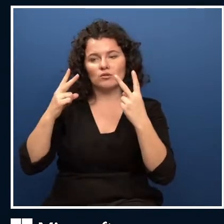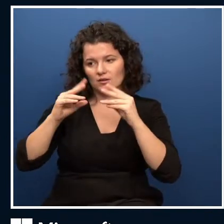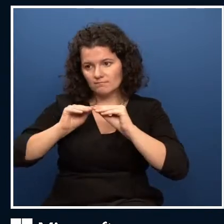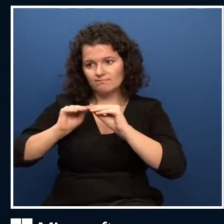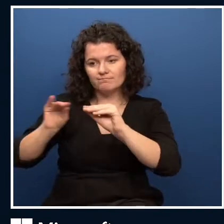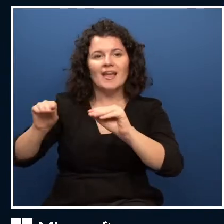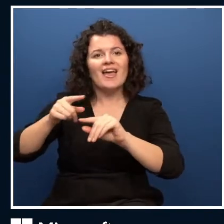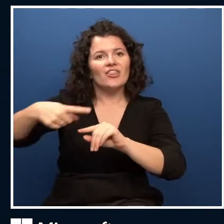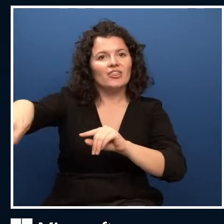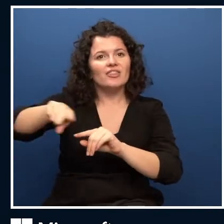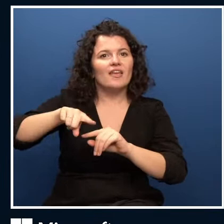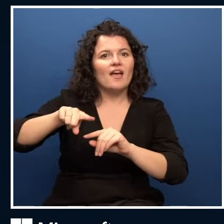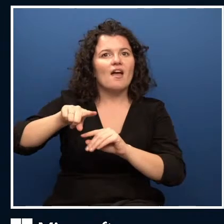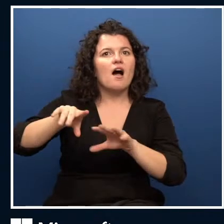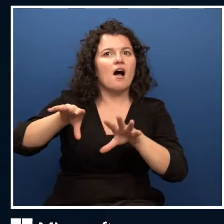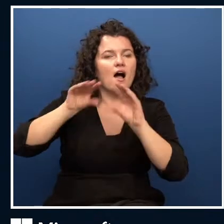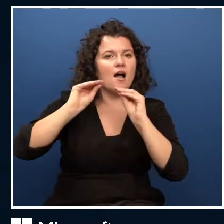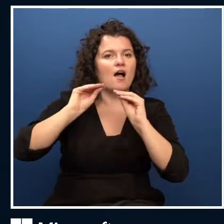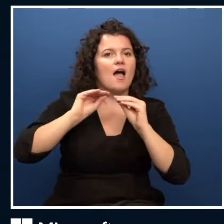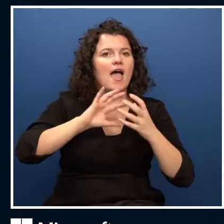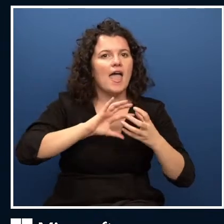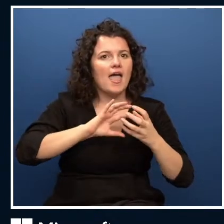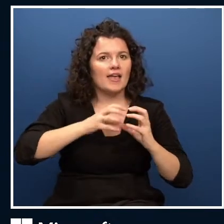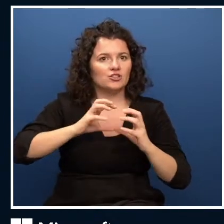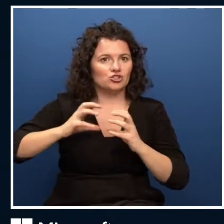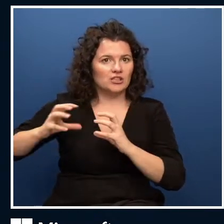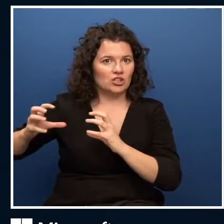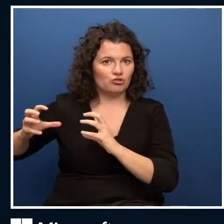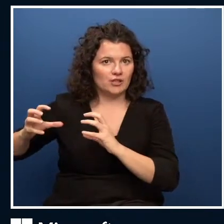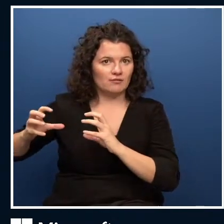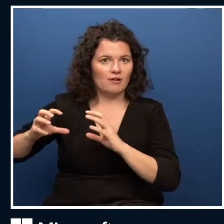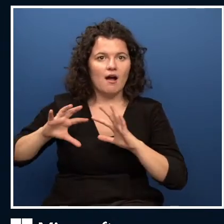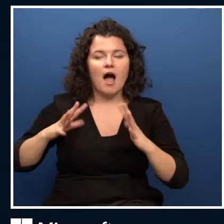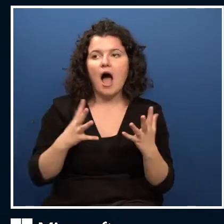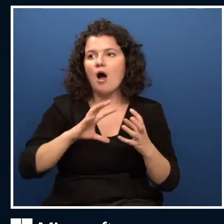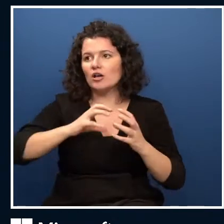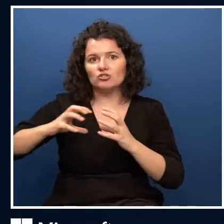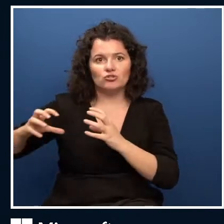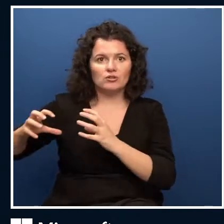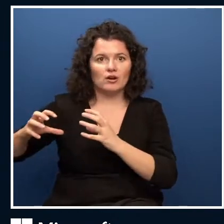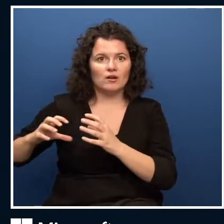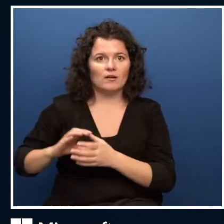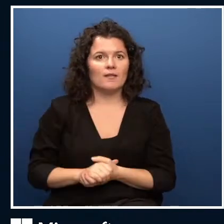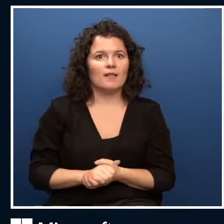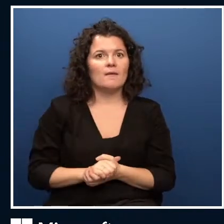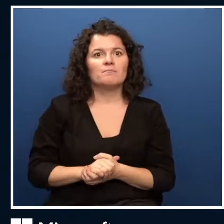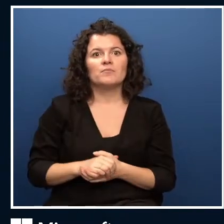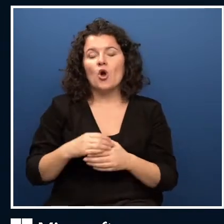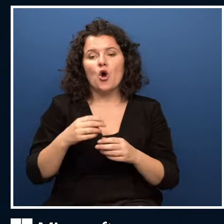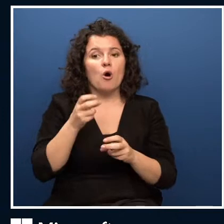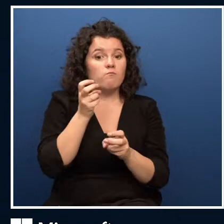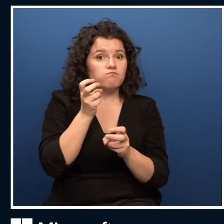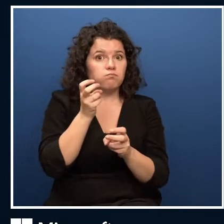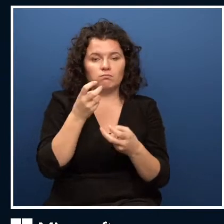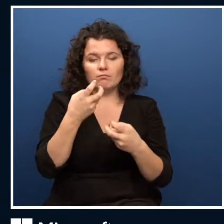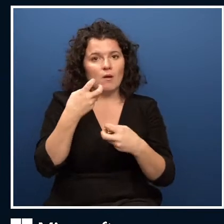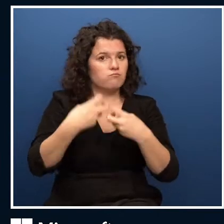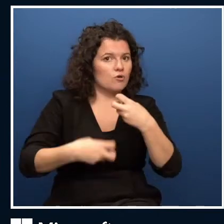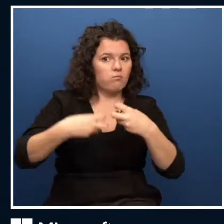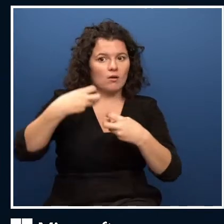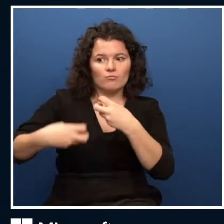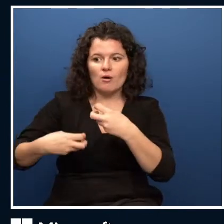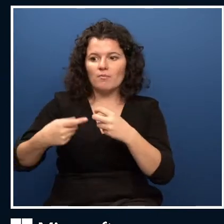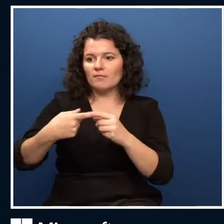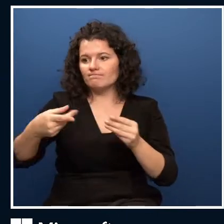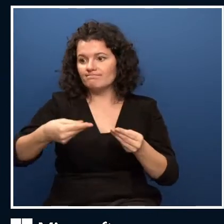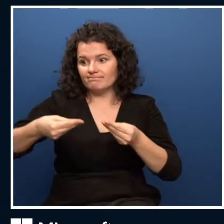what we mean by that. So we are looking at solving hard, complex problems within the engineering field. And this is, I think, what would